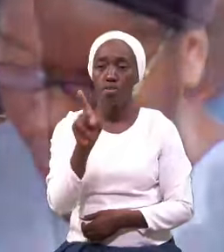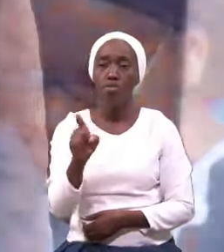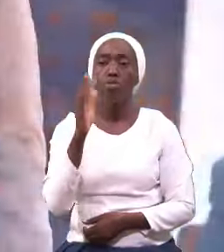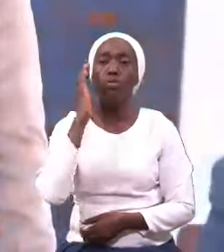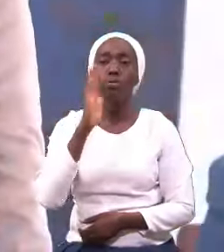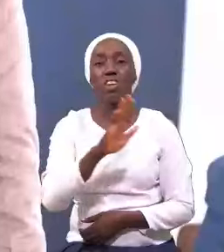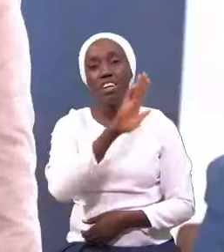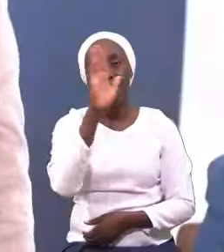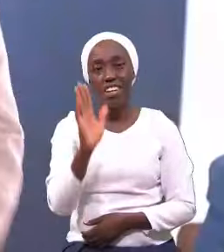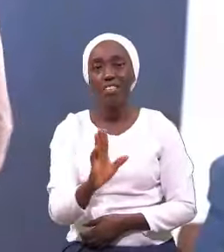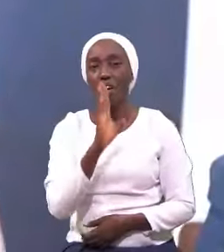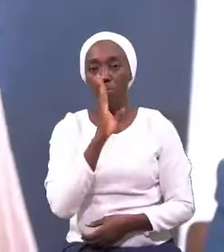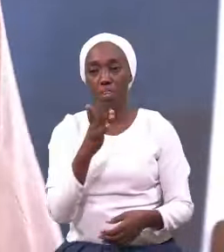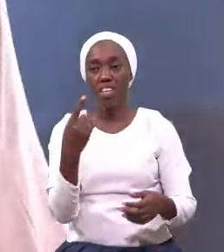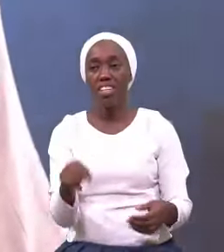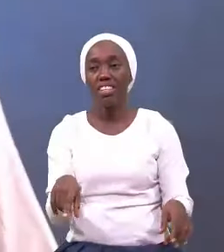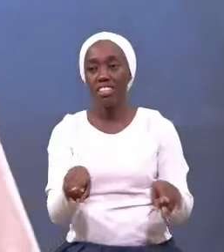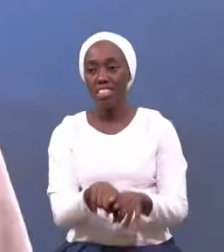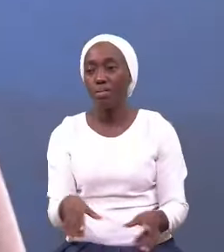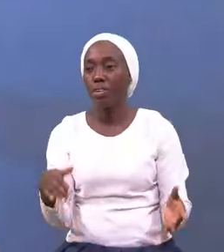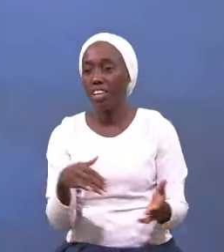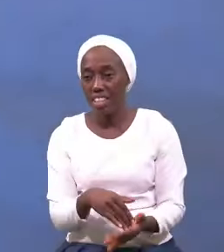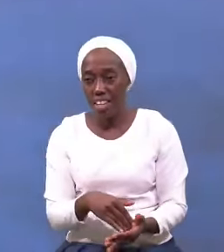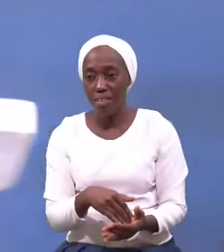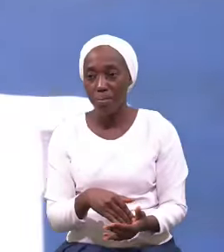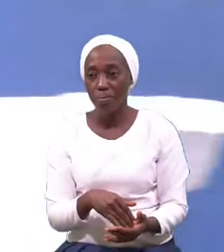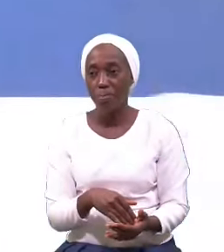be the same again.